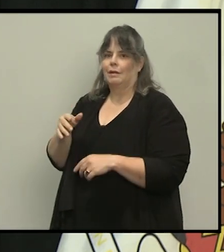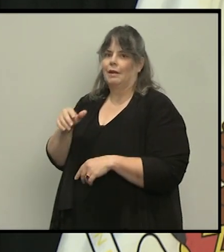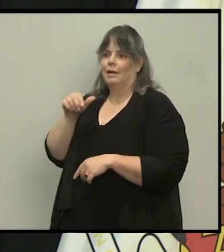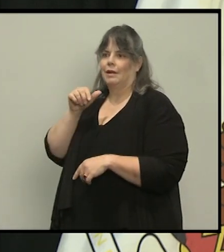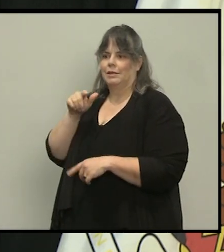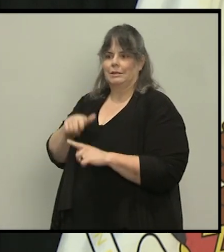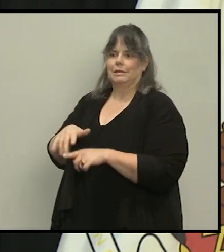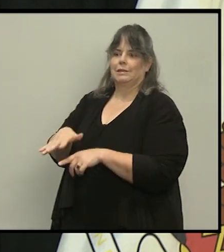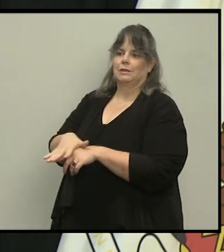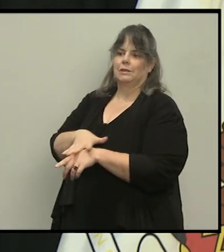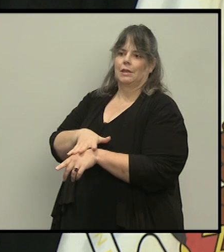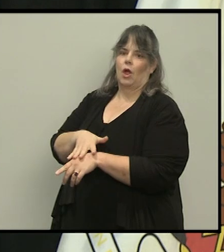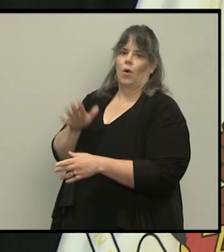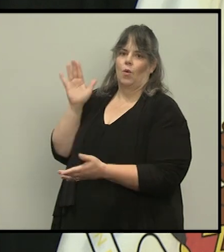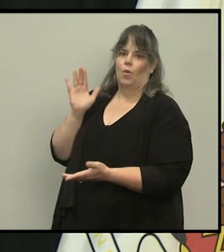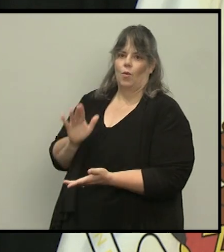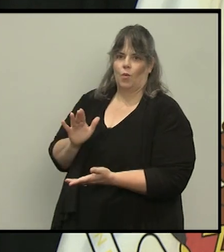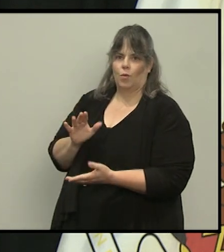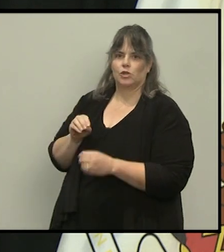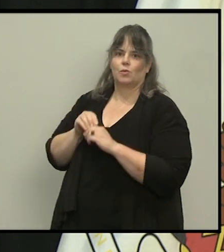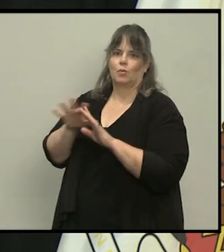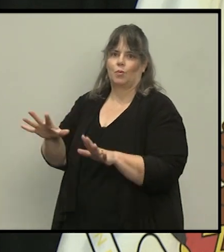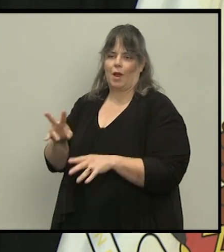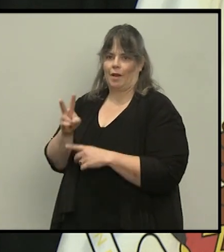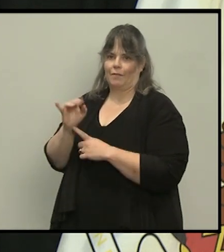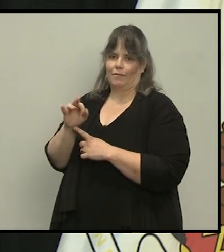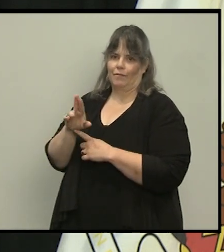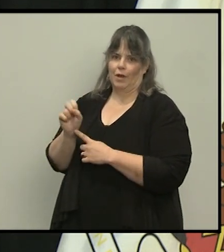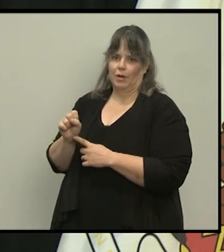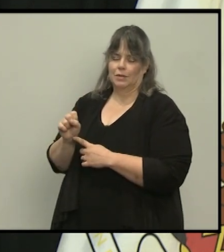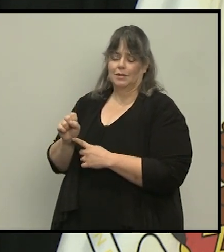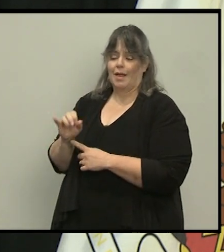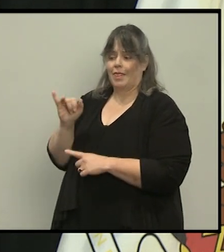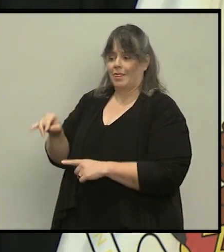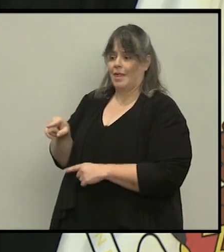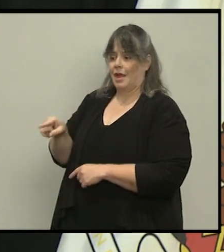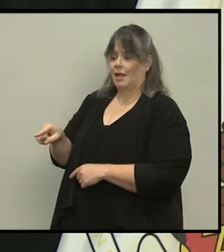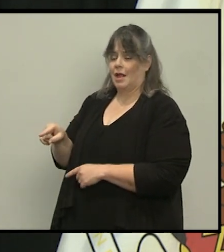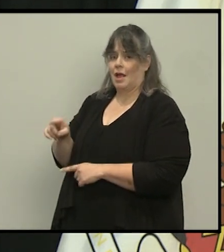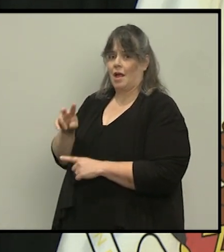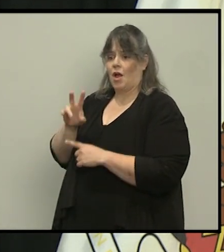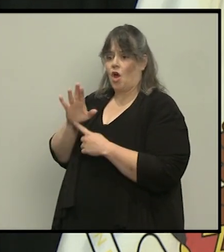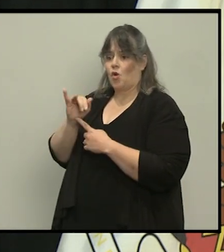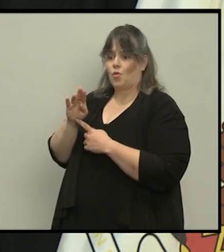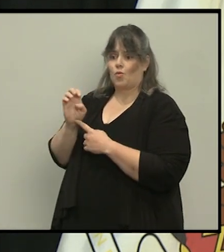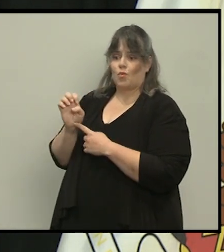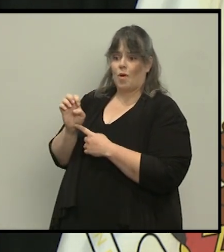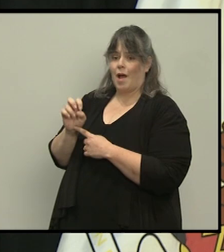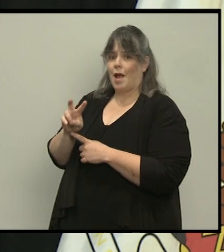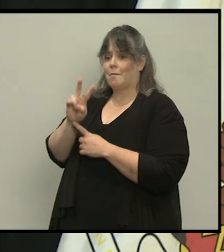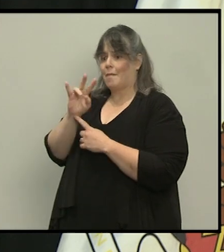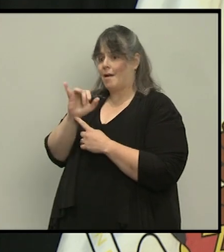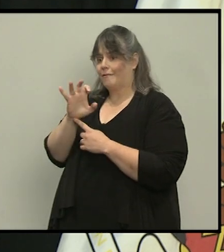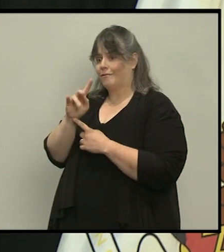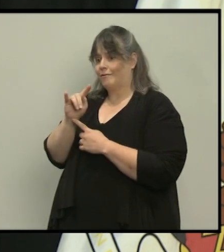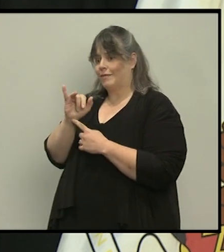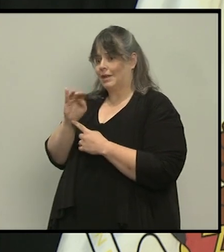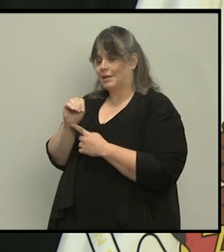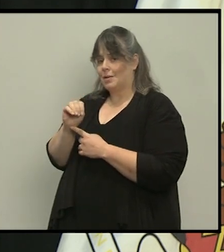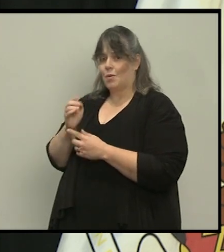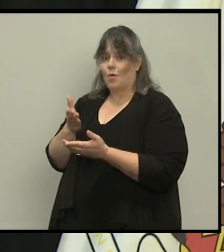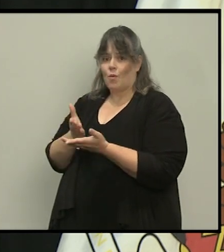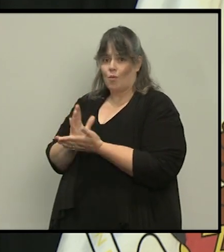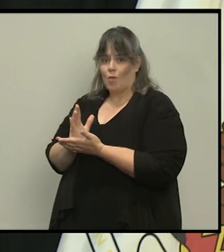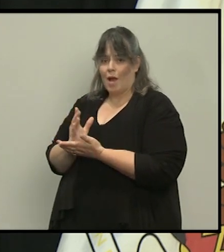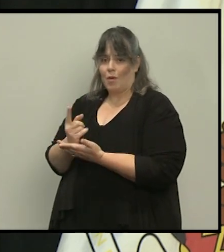of the COVID-19 virus. Again, this is a National Crime Victims Week, National Crime